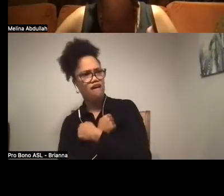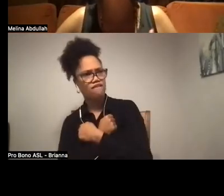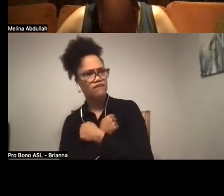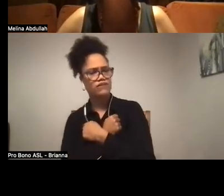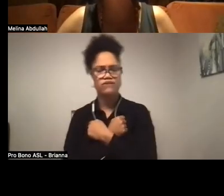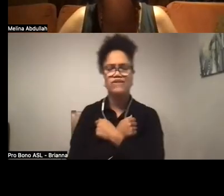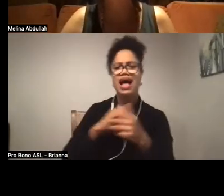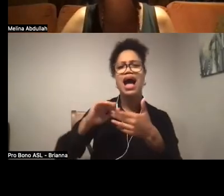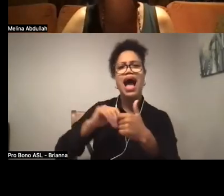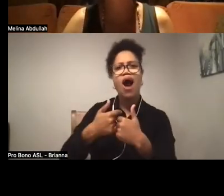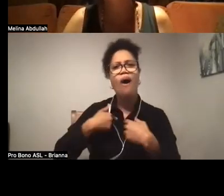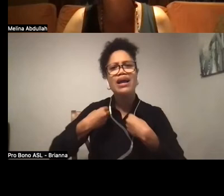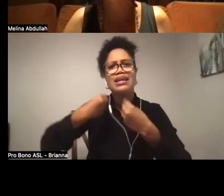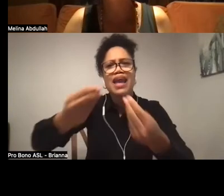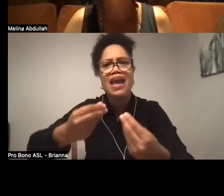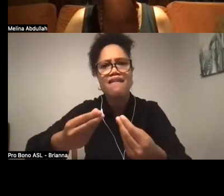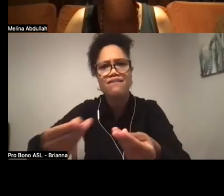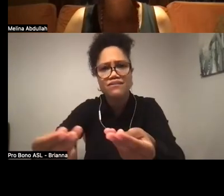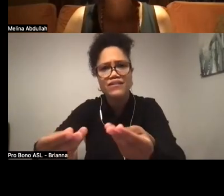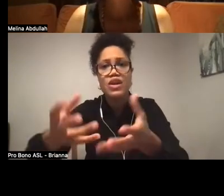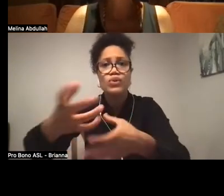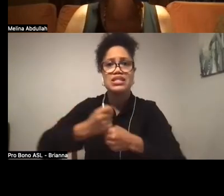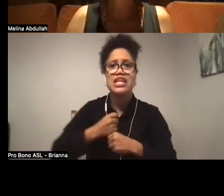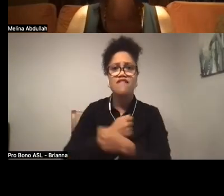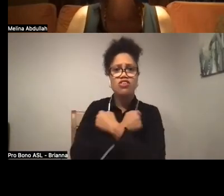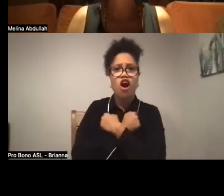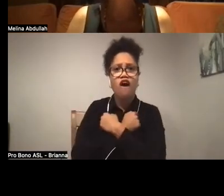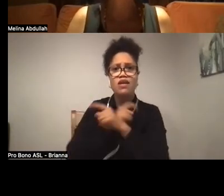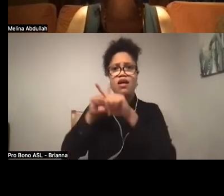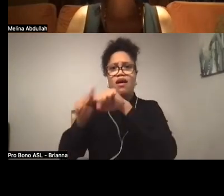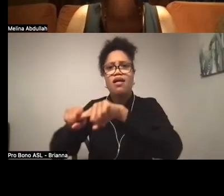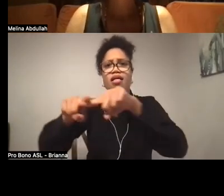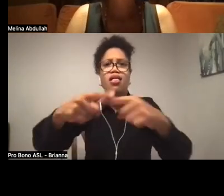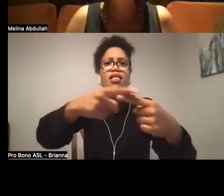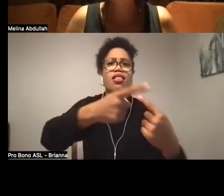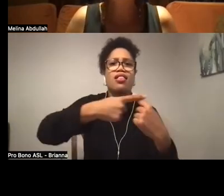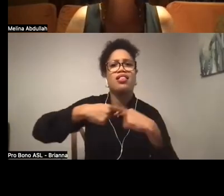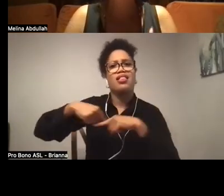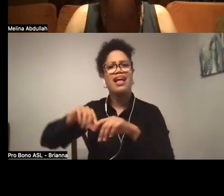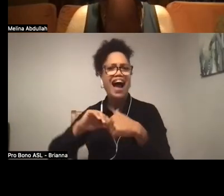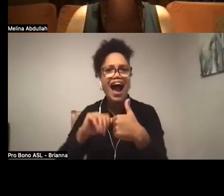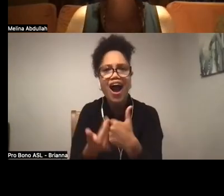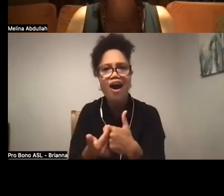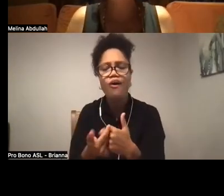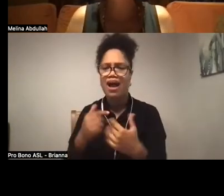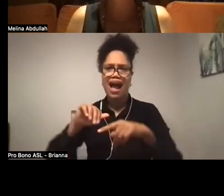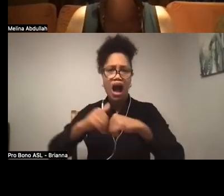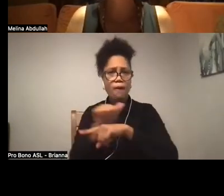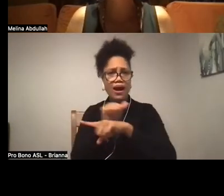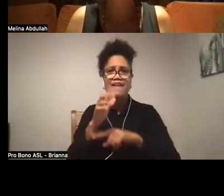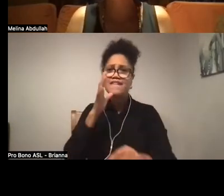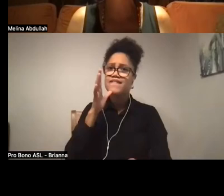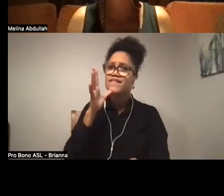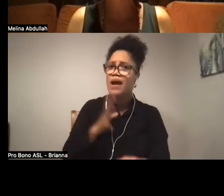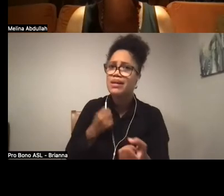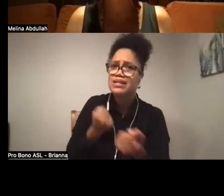interdependent and mutually beneficial? How do we practice Feminism and womanism. How do we